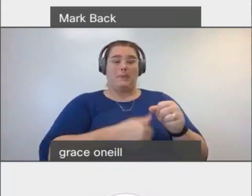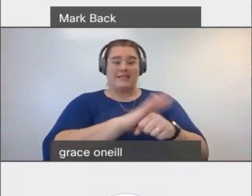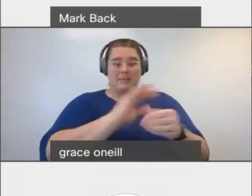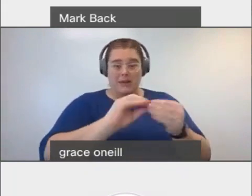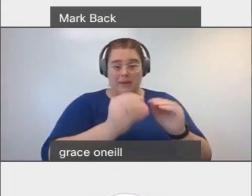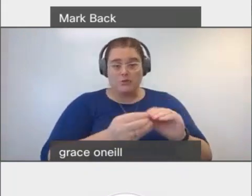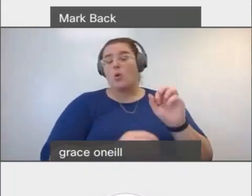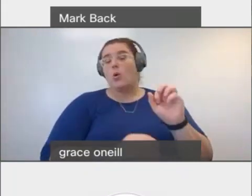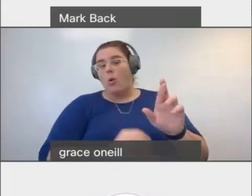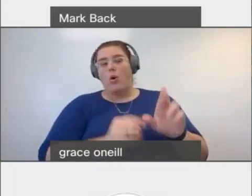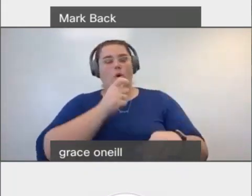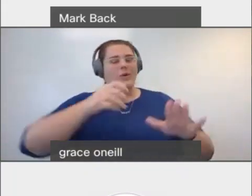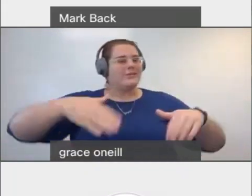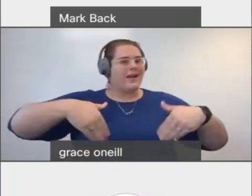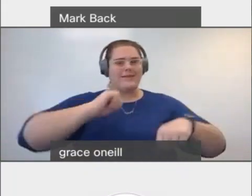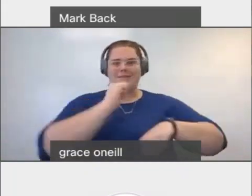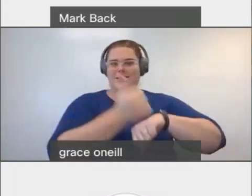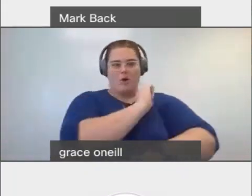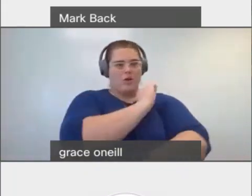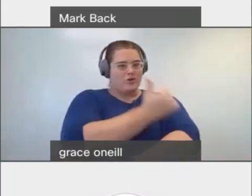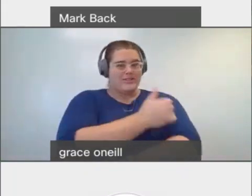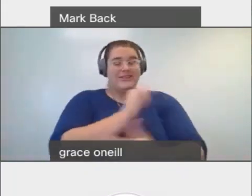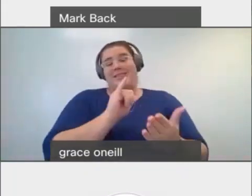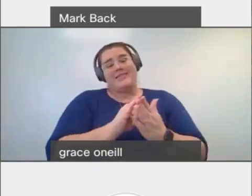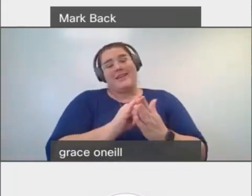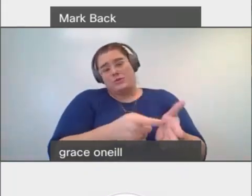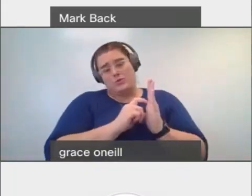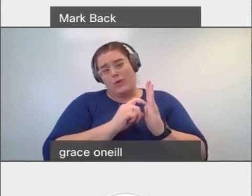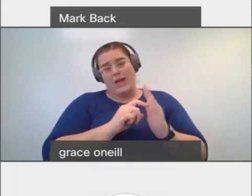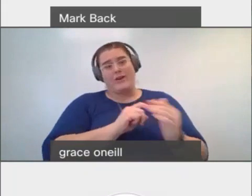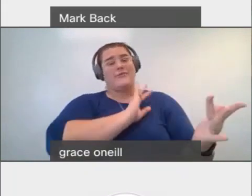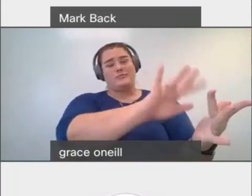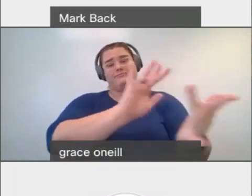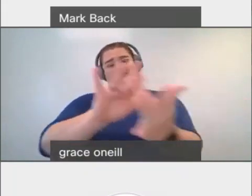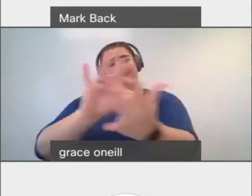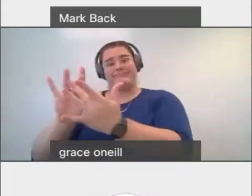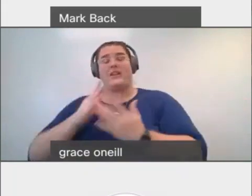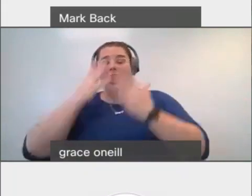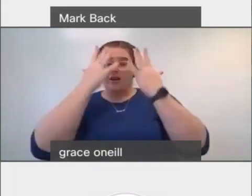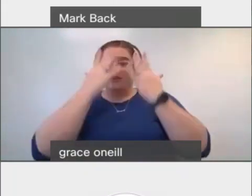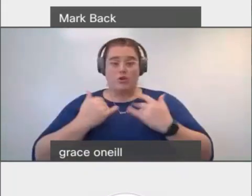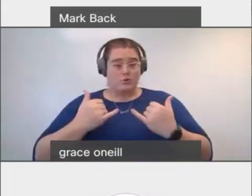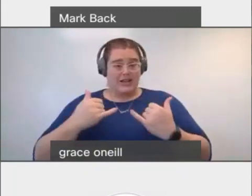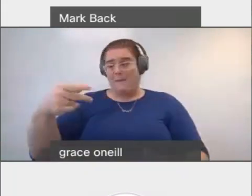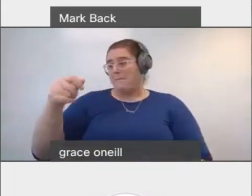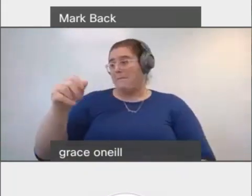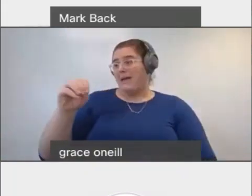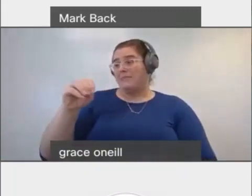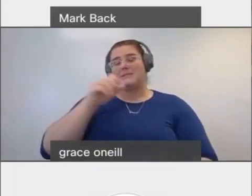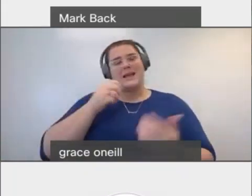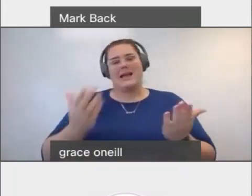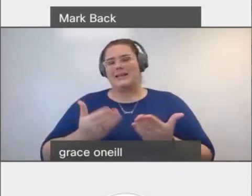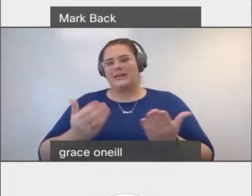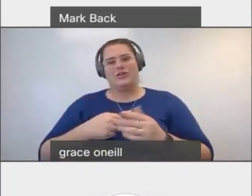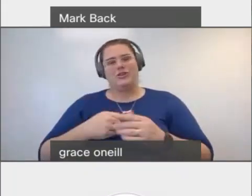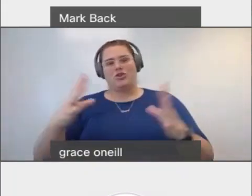place, that's how that would need to go. Unfortunately, Pam's out today, so I can't answer the question about how she did the analysis, but